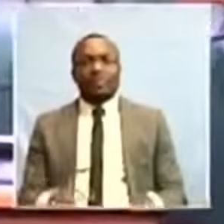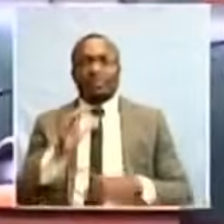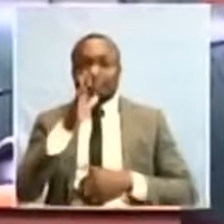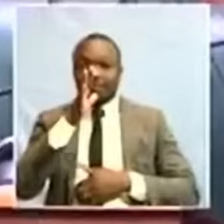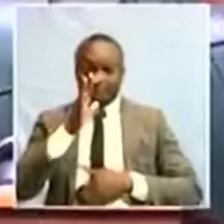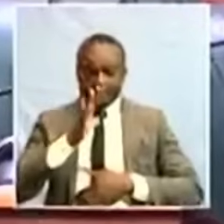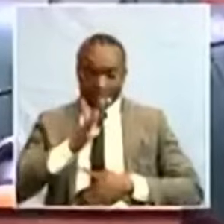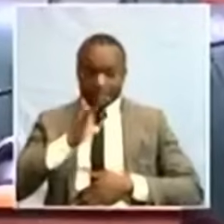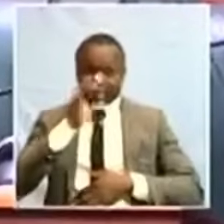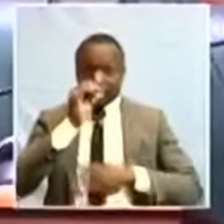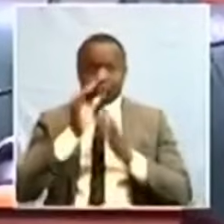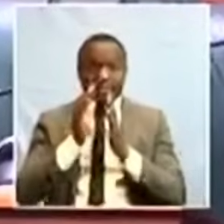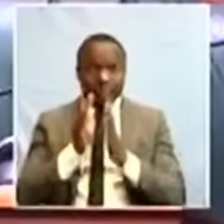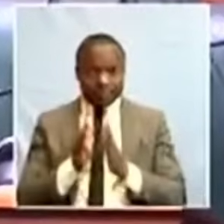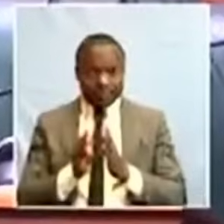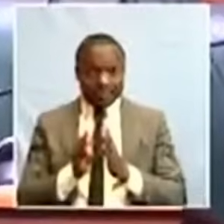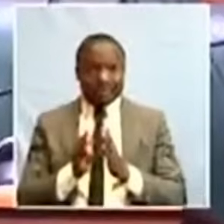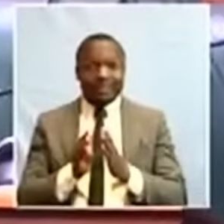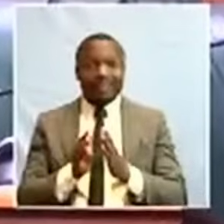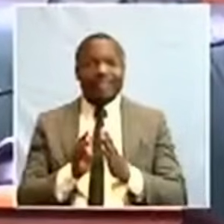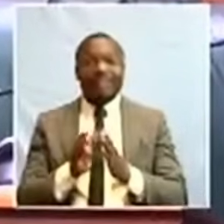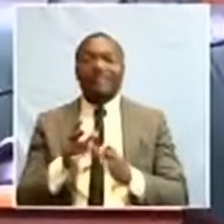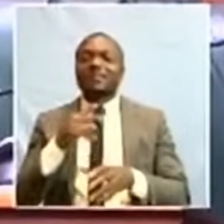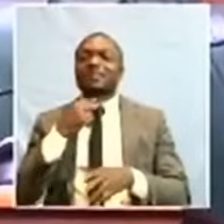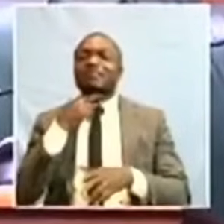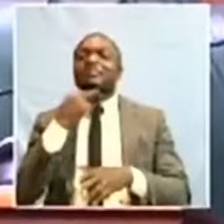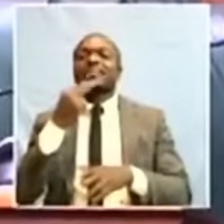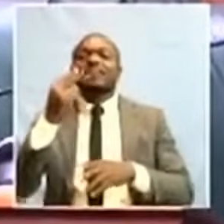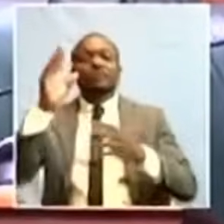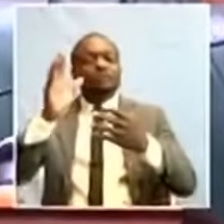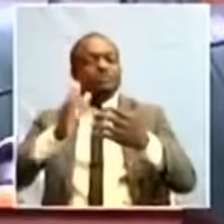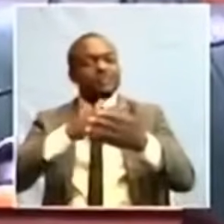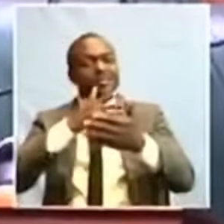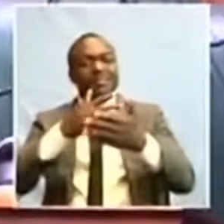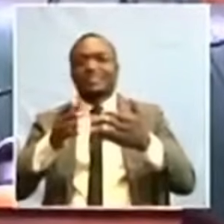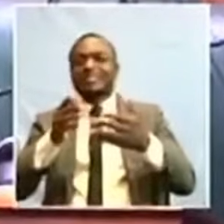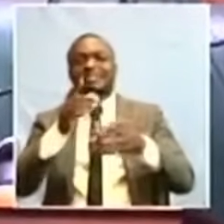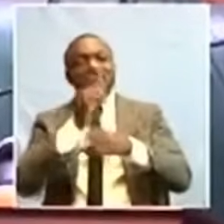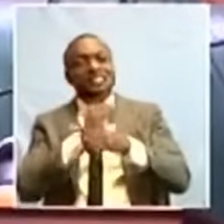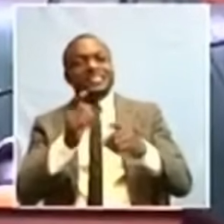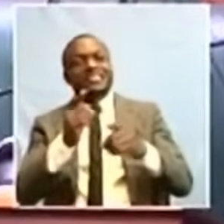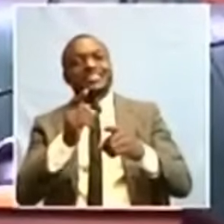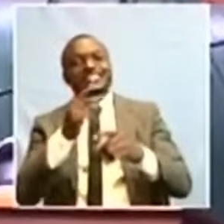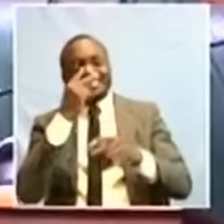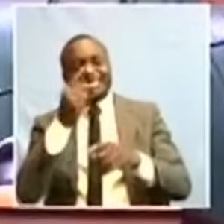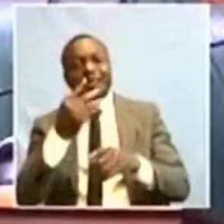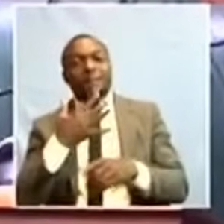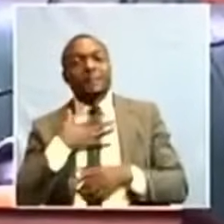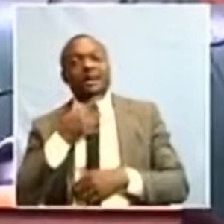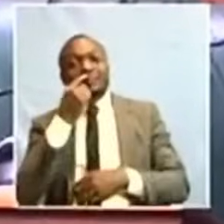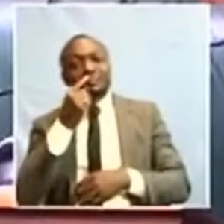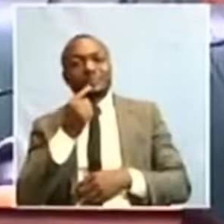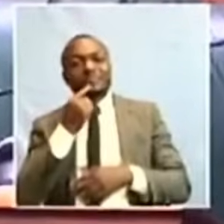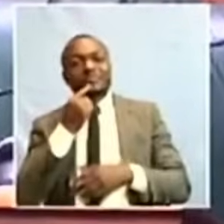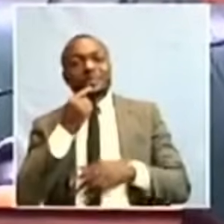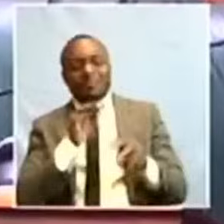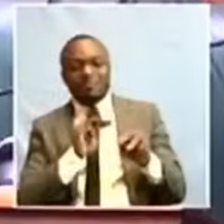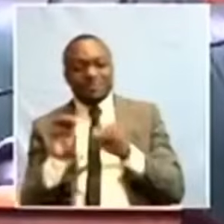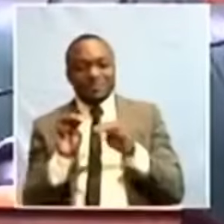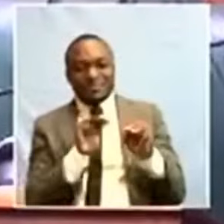Madam Speaker, I was actually loudly singing. Maybe you couldn't just see my lips moving. And good morning, Madam